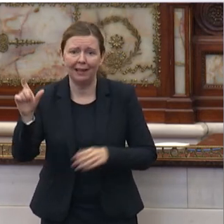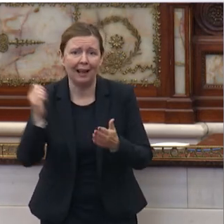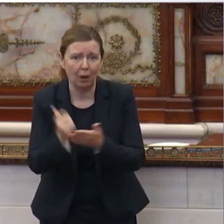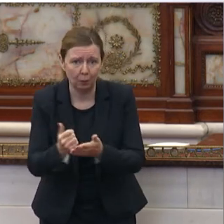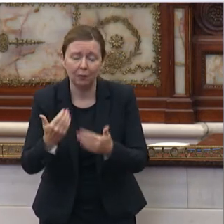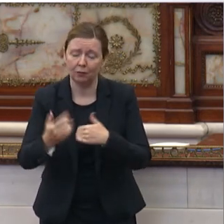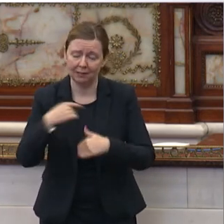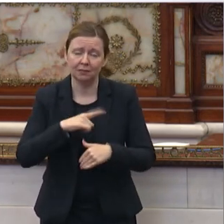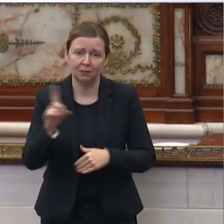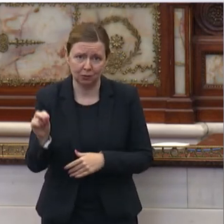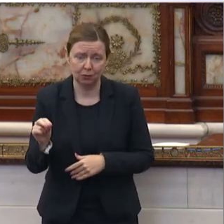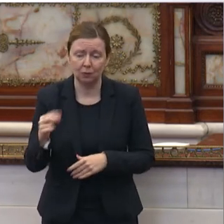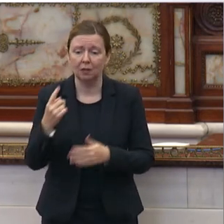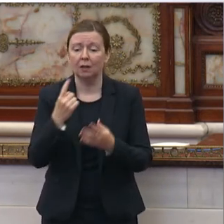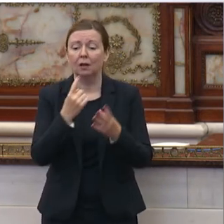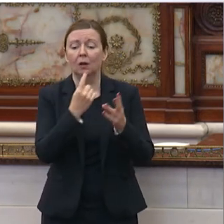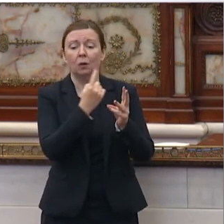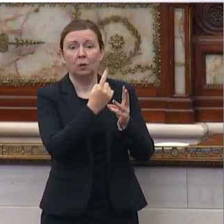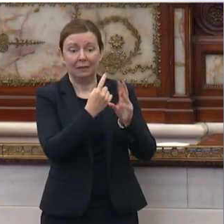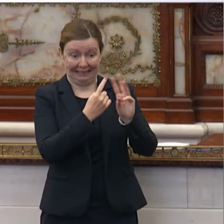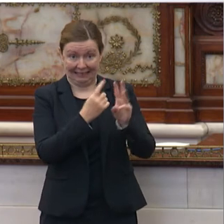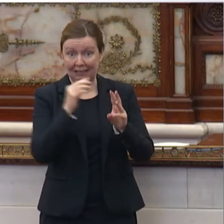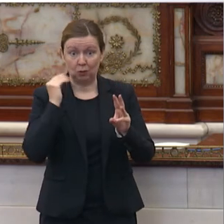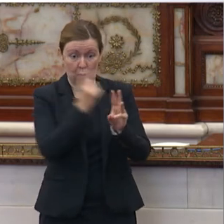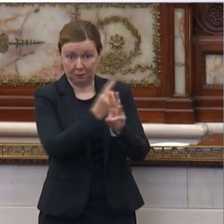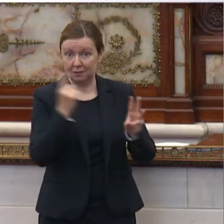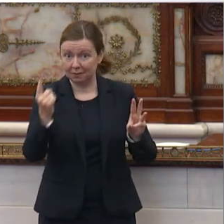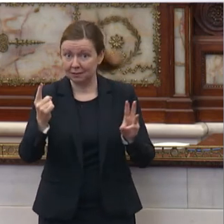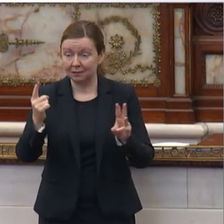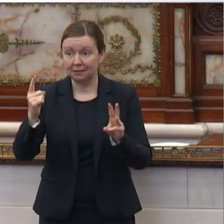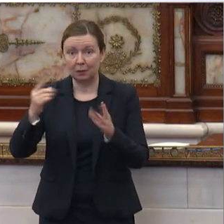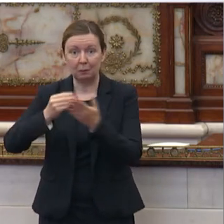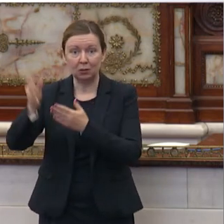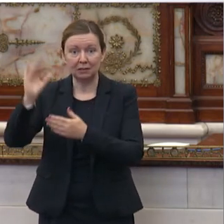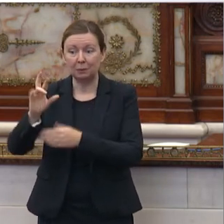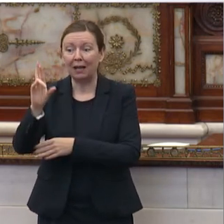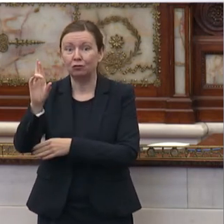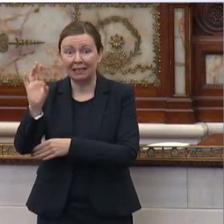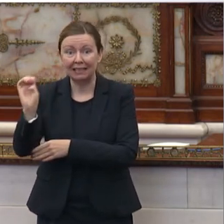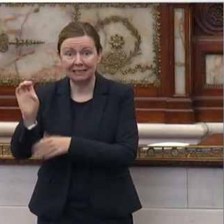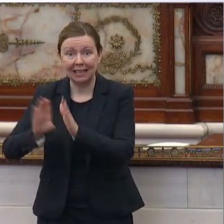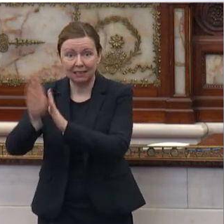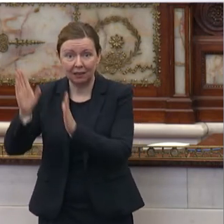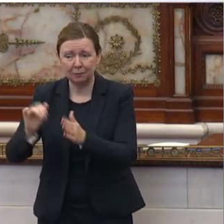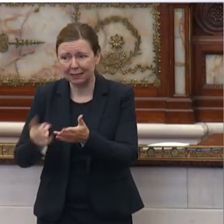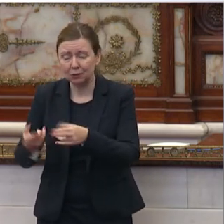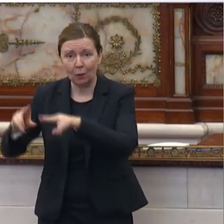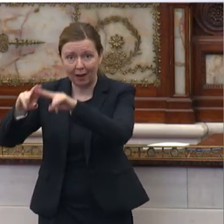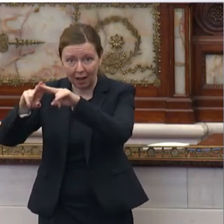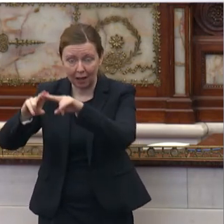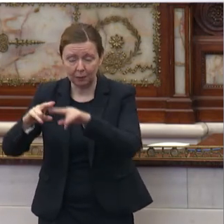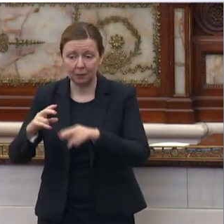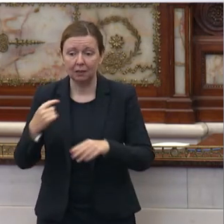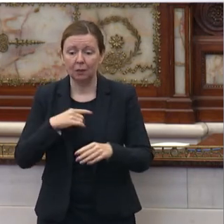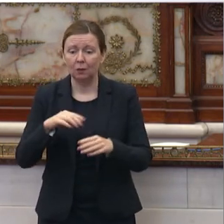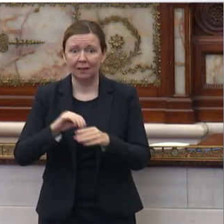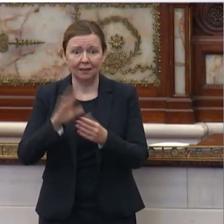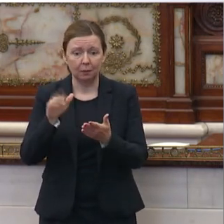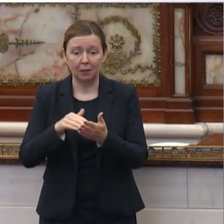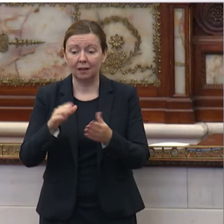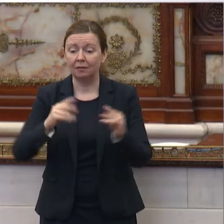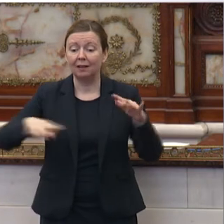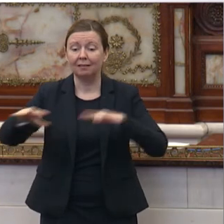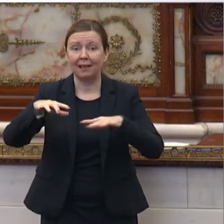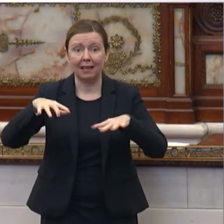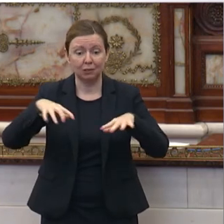us do. One out of six homes purchased are now by real estate investors, and that's going up by the minute. We're in the midst of a land grab,